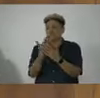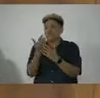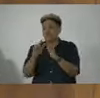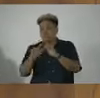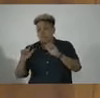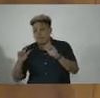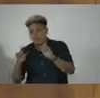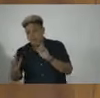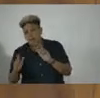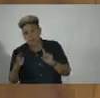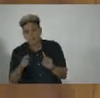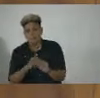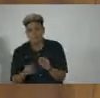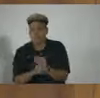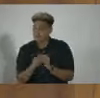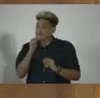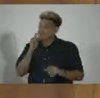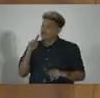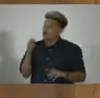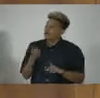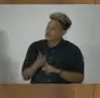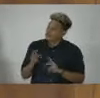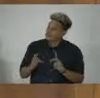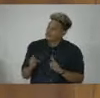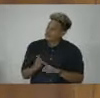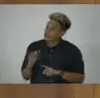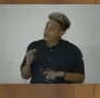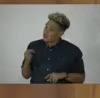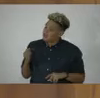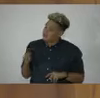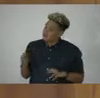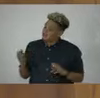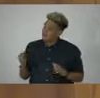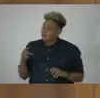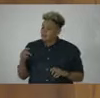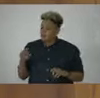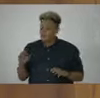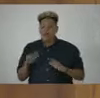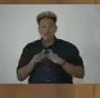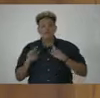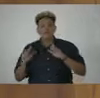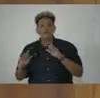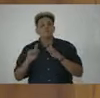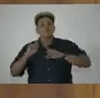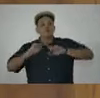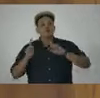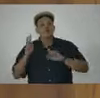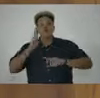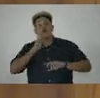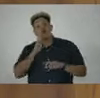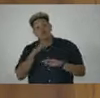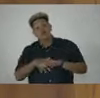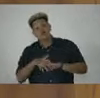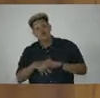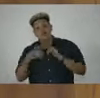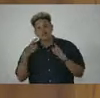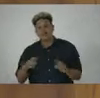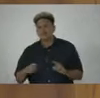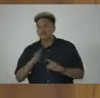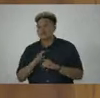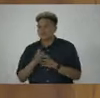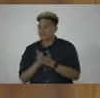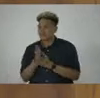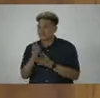Madam Speaker, did the people of Ashton get pipelines, new pipelines, but water pouring